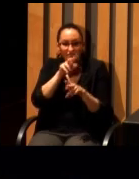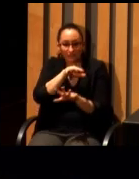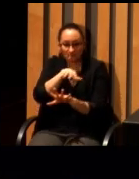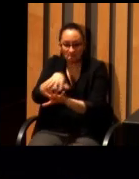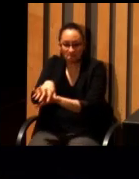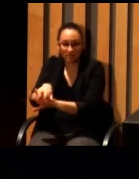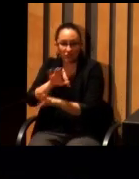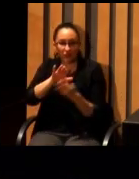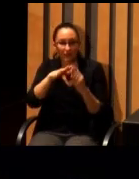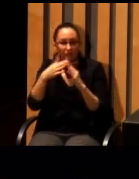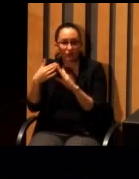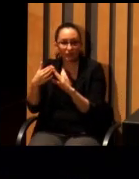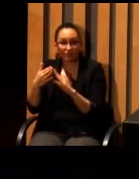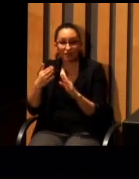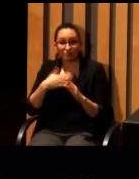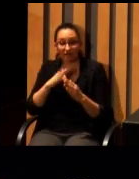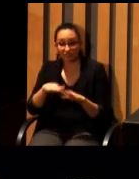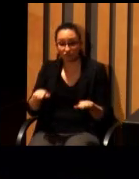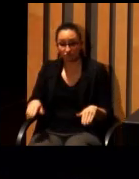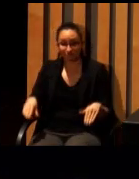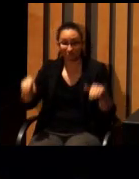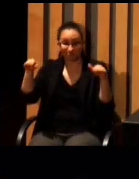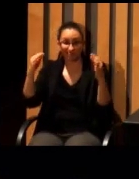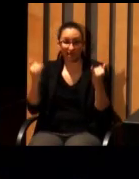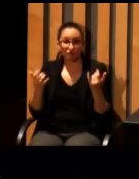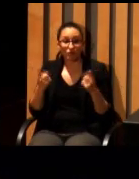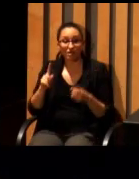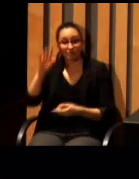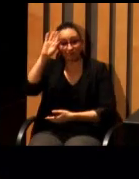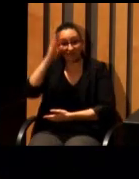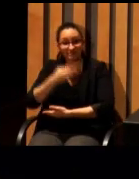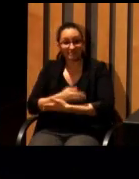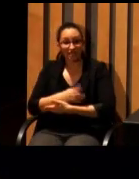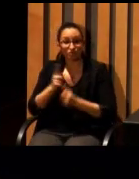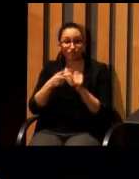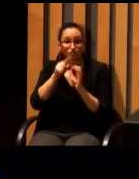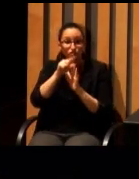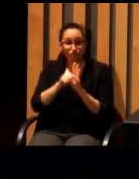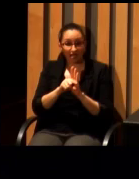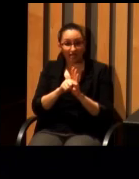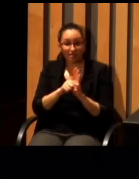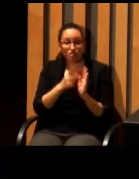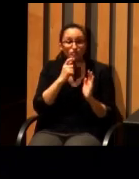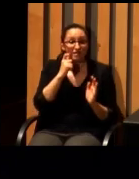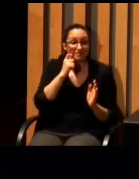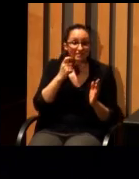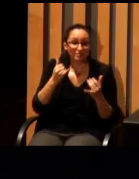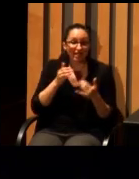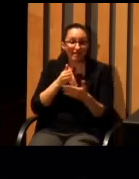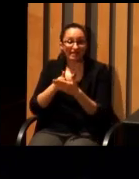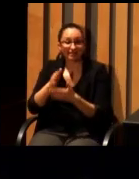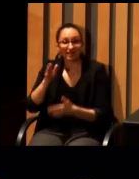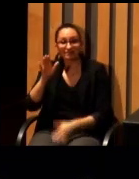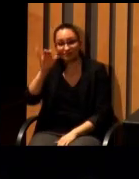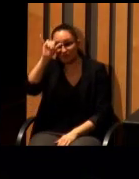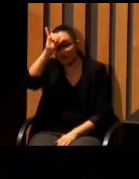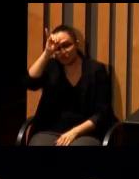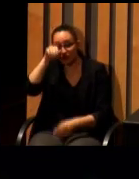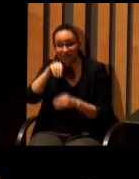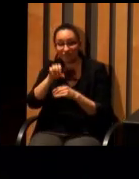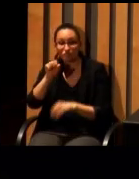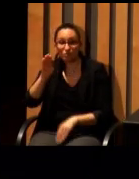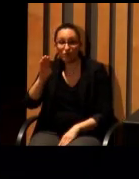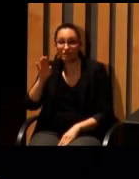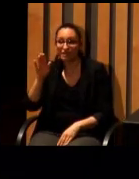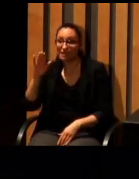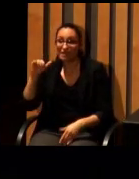now, but when my son was in first grade, the Redskins played the Buffalo Bills in the Super Bowl, and he came home from school all wide-eyed